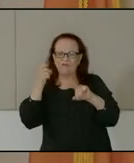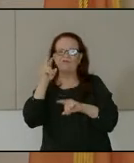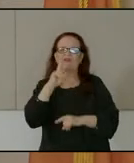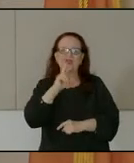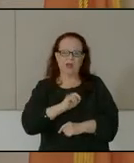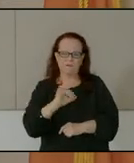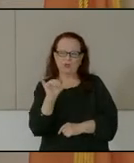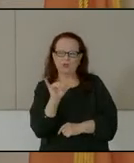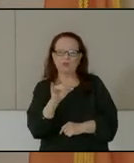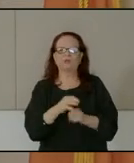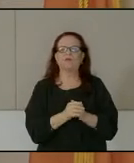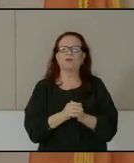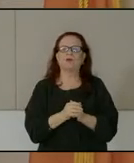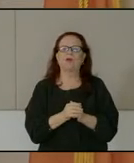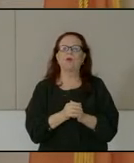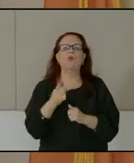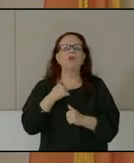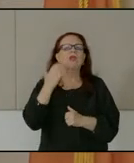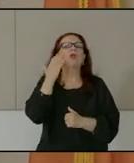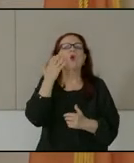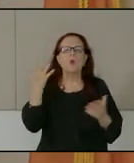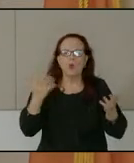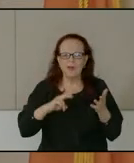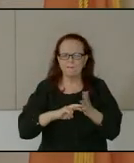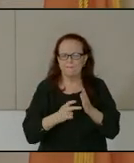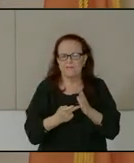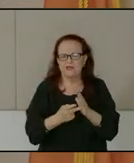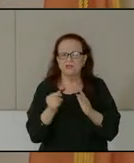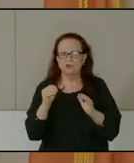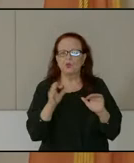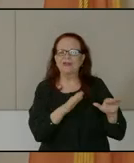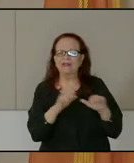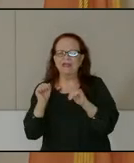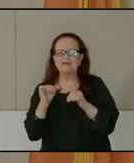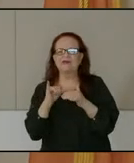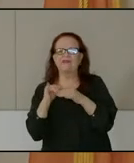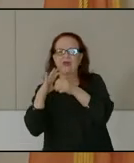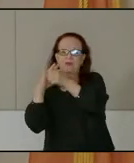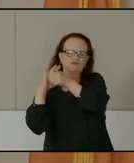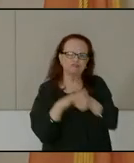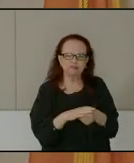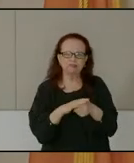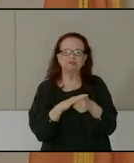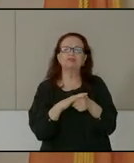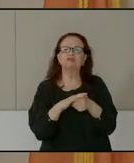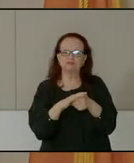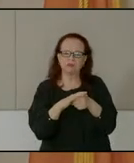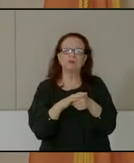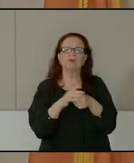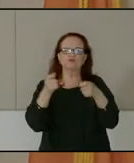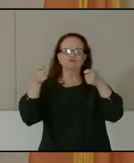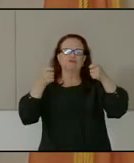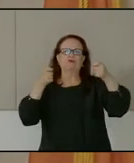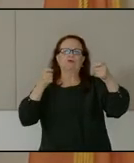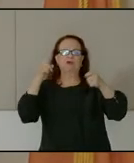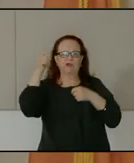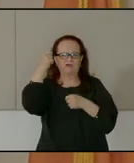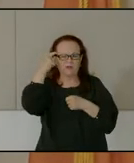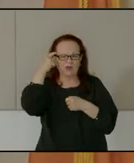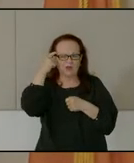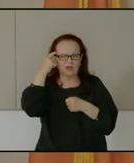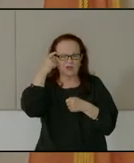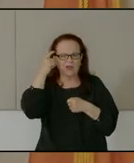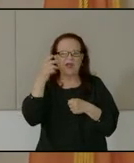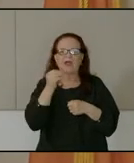We know what it means to flee a violent and oppressive regime, and we understand what it means to live as